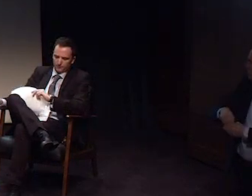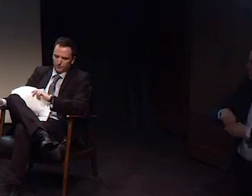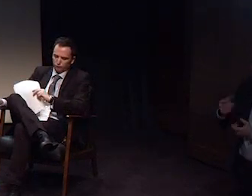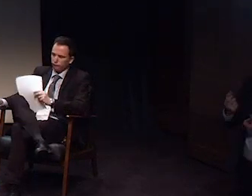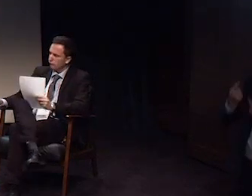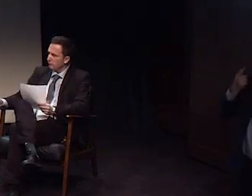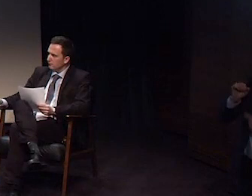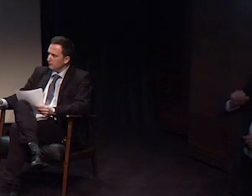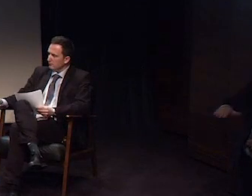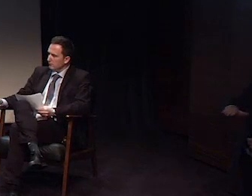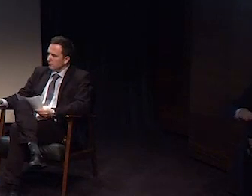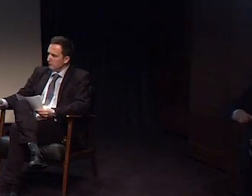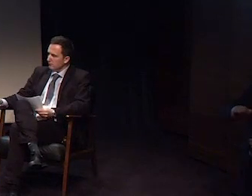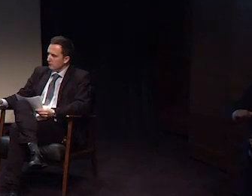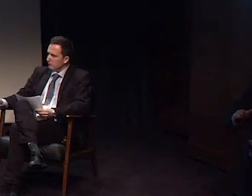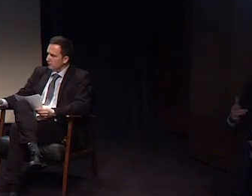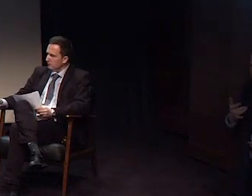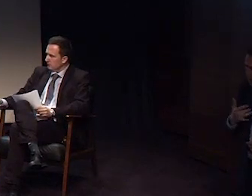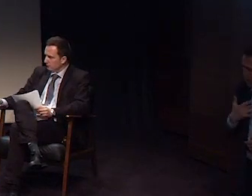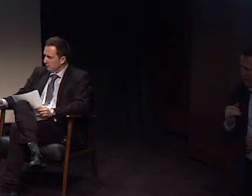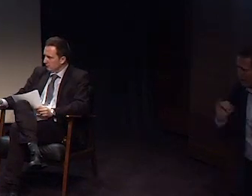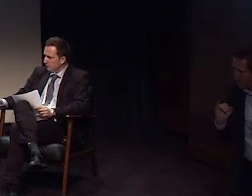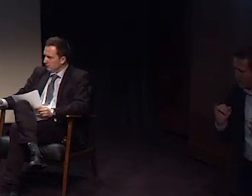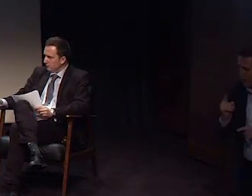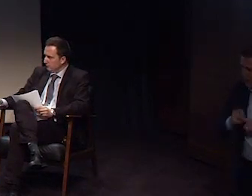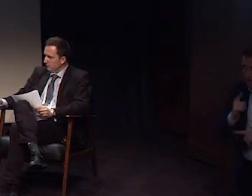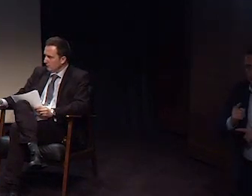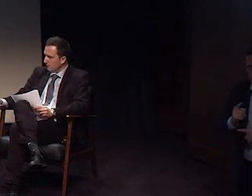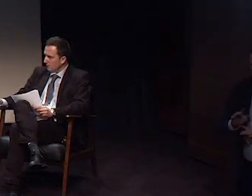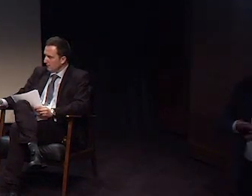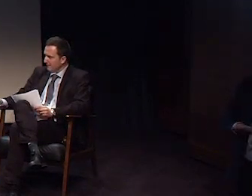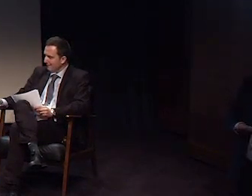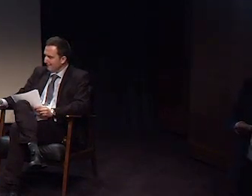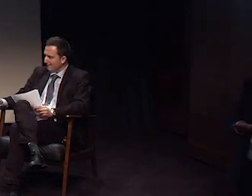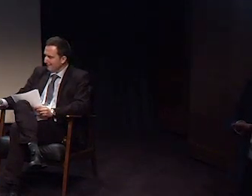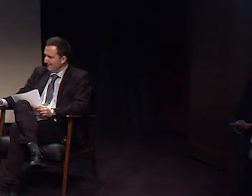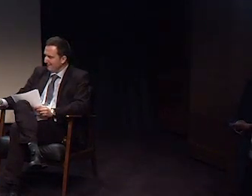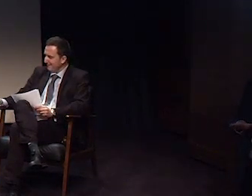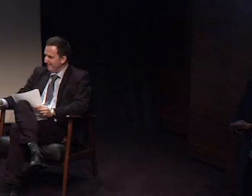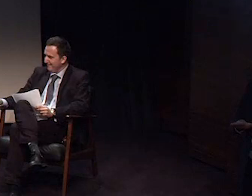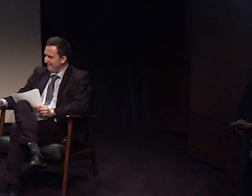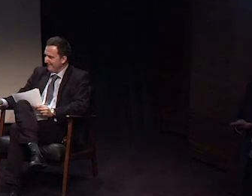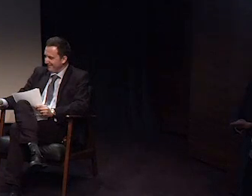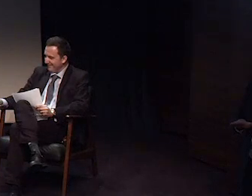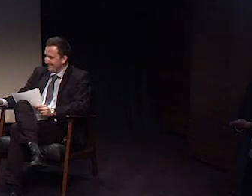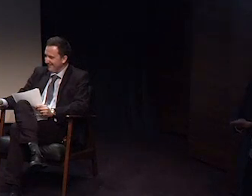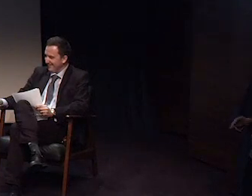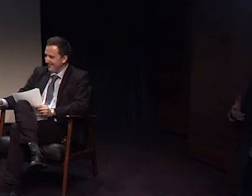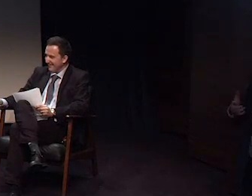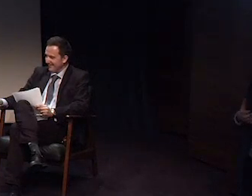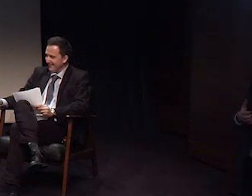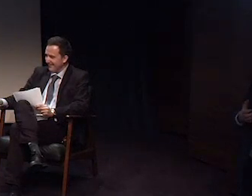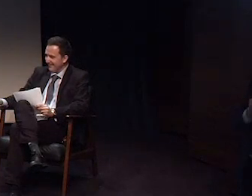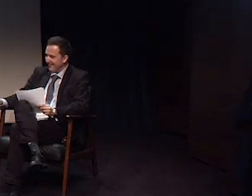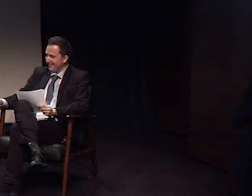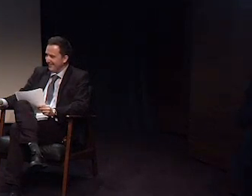and to determine if it's a life-threatening emergency for the dispatcher, and to have a relay and a source of information for the